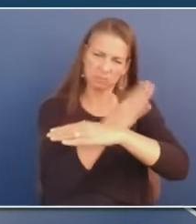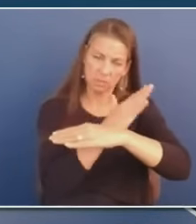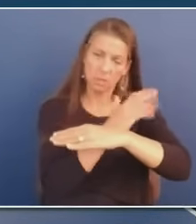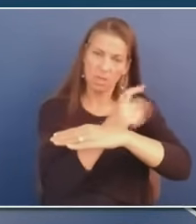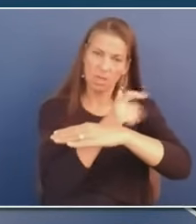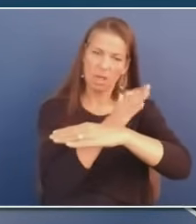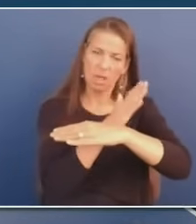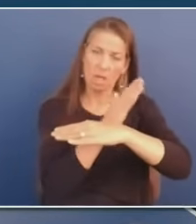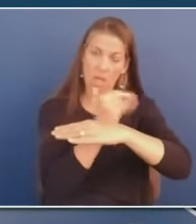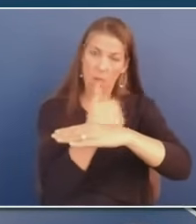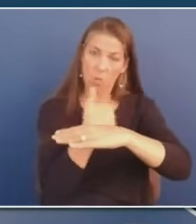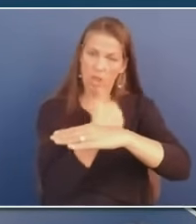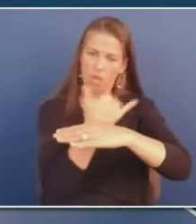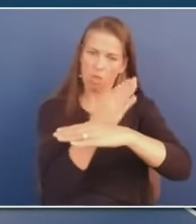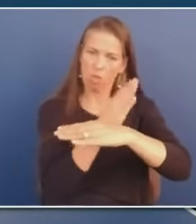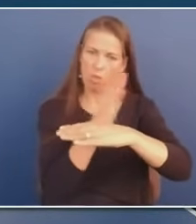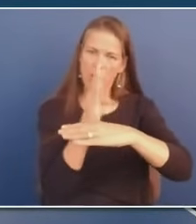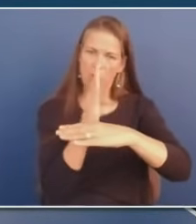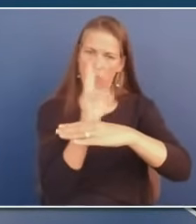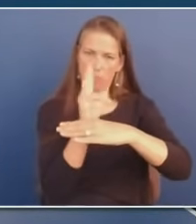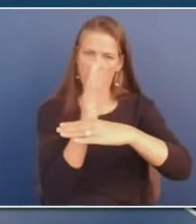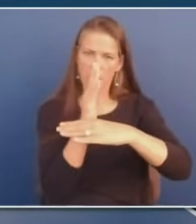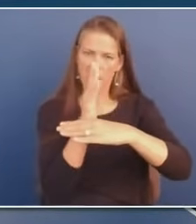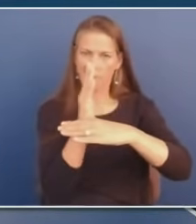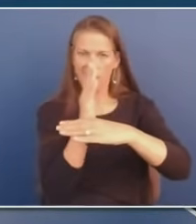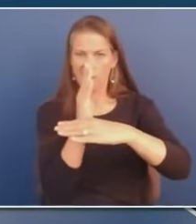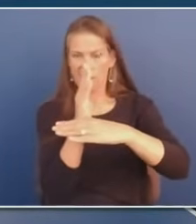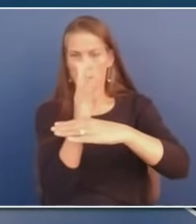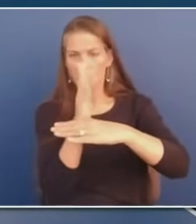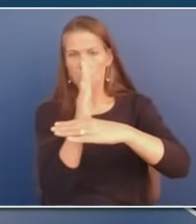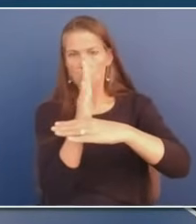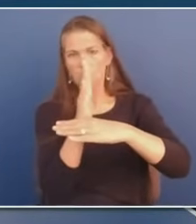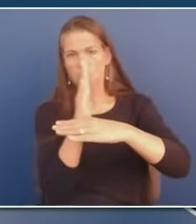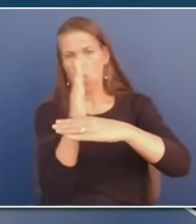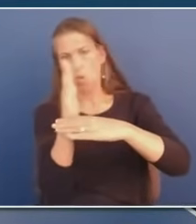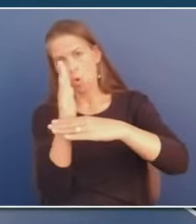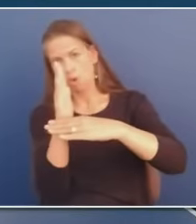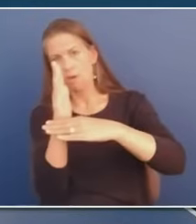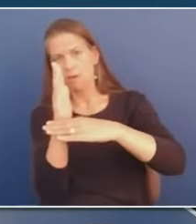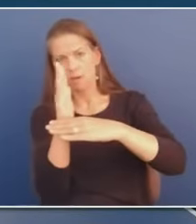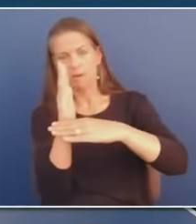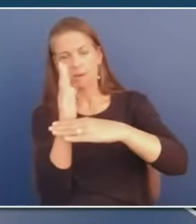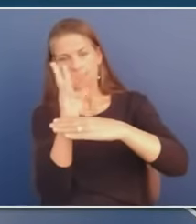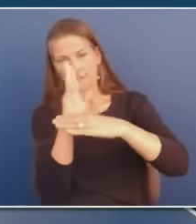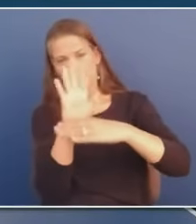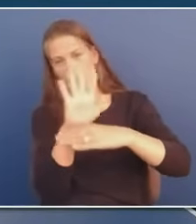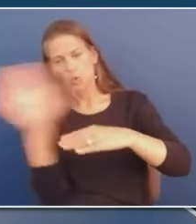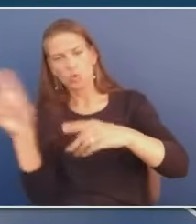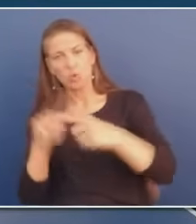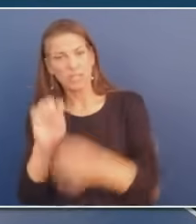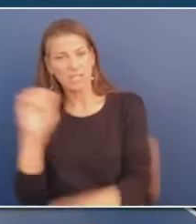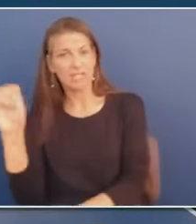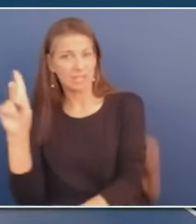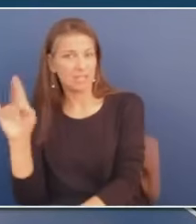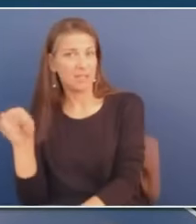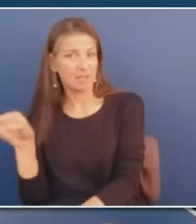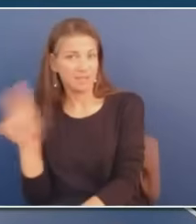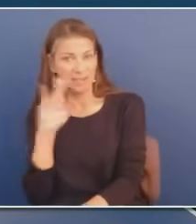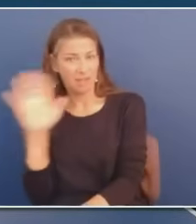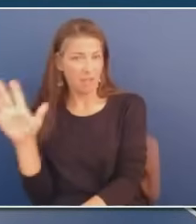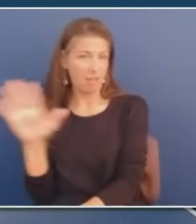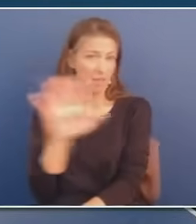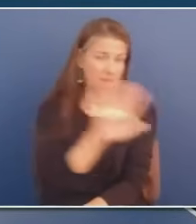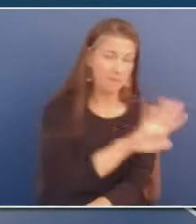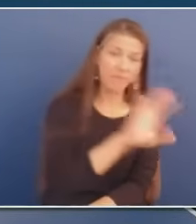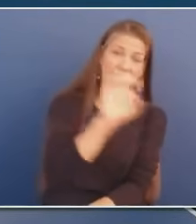you can't fully see. The 2 goes all the way through eastern Kentucky. Strong tornadoes, EF2s or